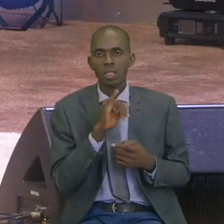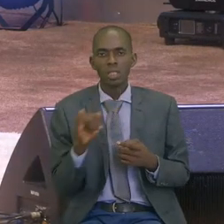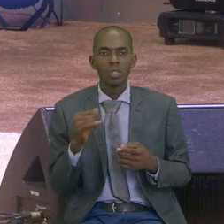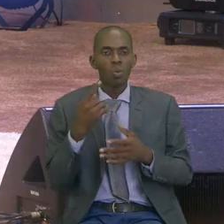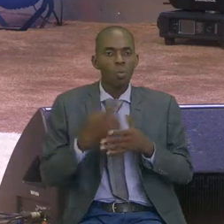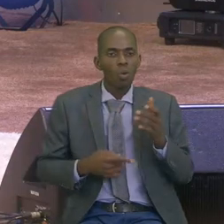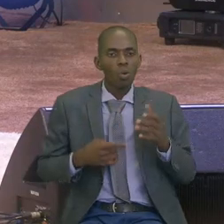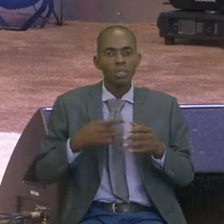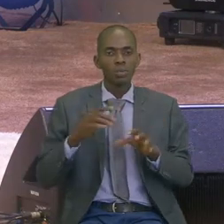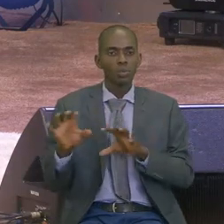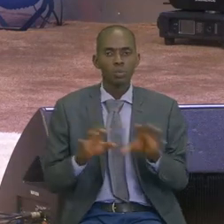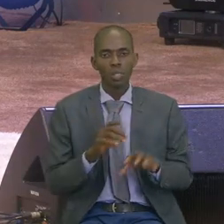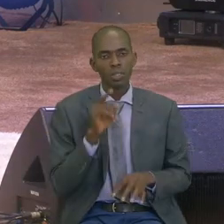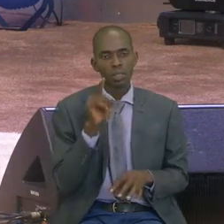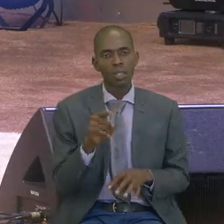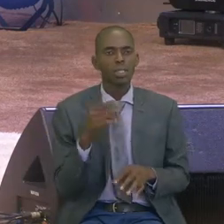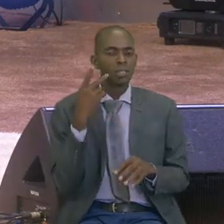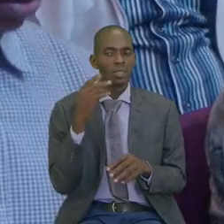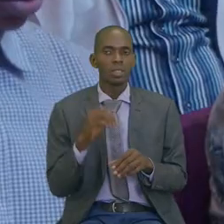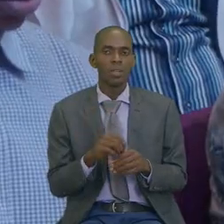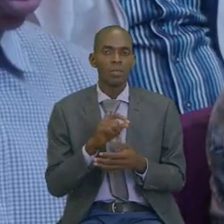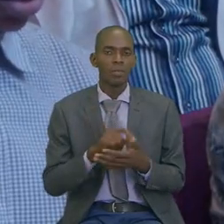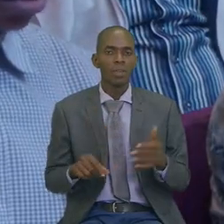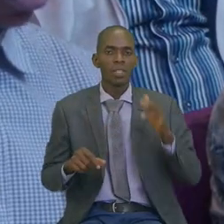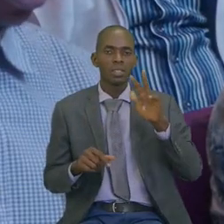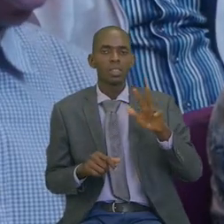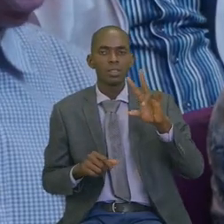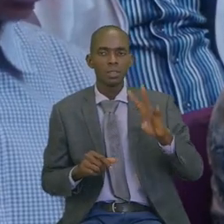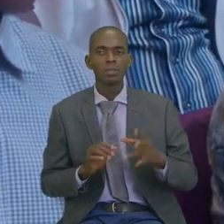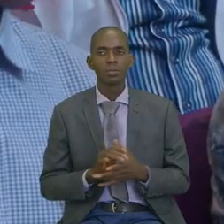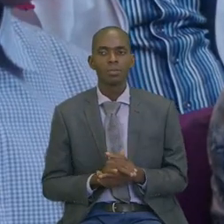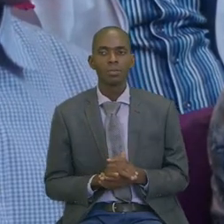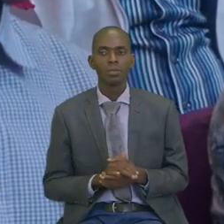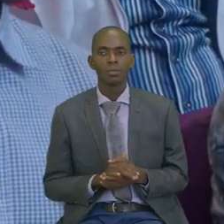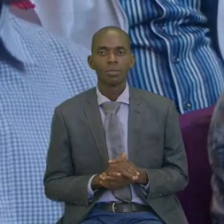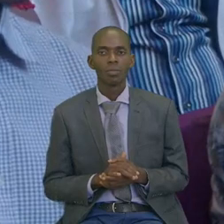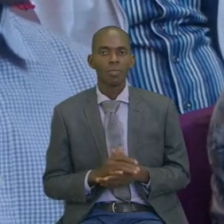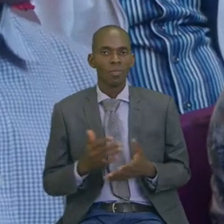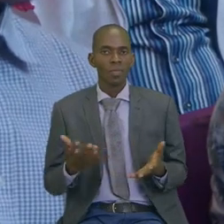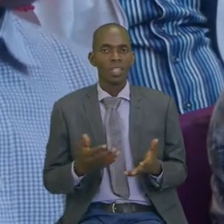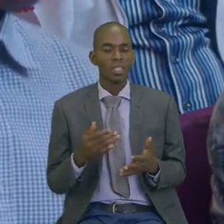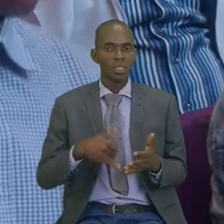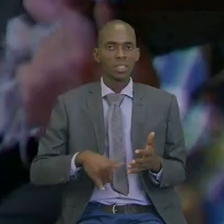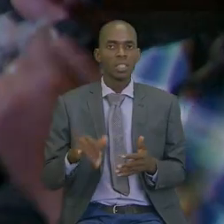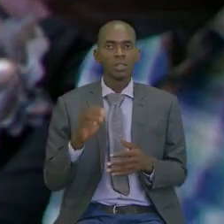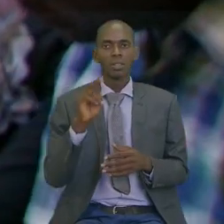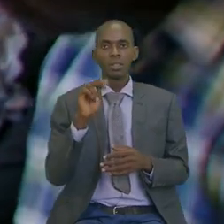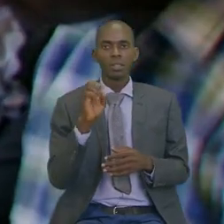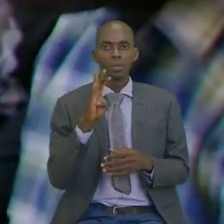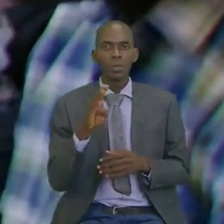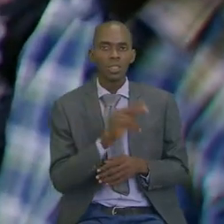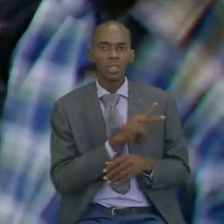Verse 37. In verse 37, it tells us, and is Nebuchadnezzar still talking? Now